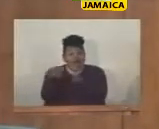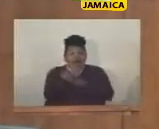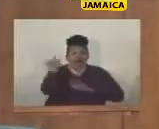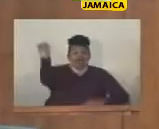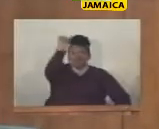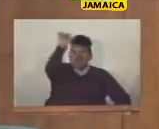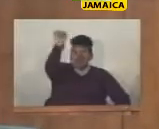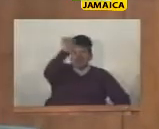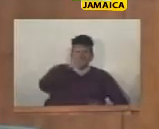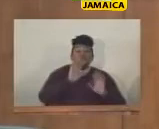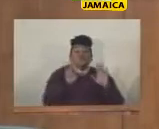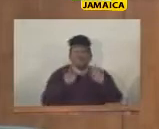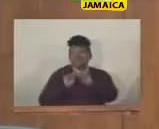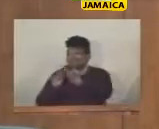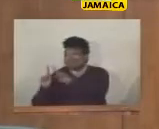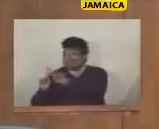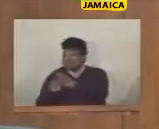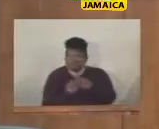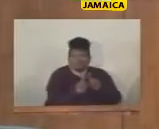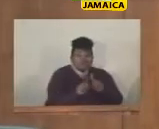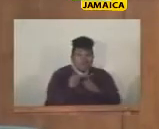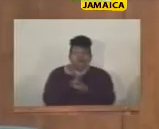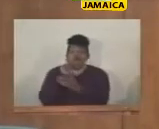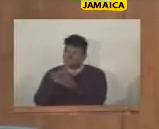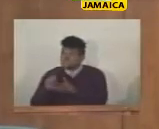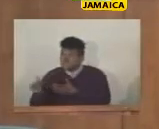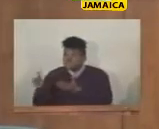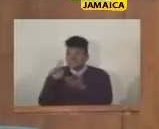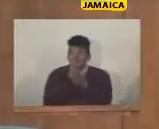Didn't we see this coming?